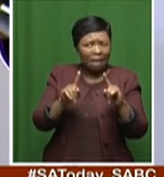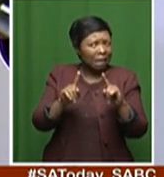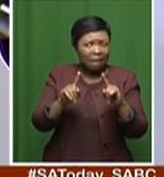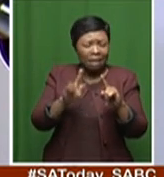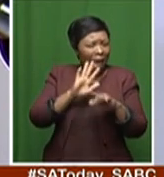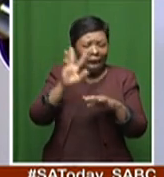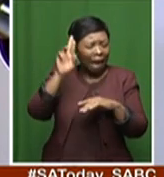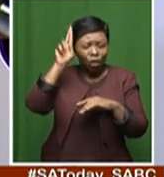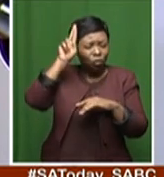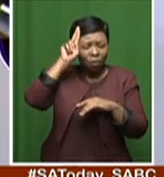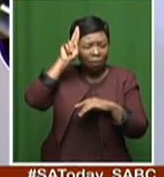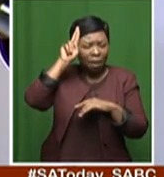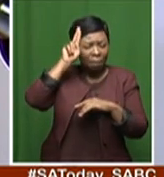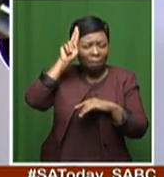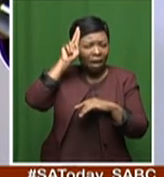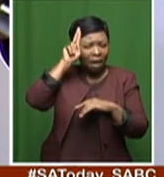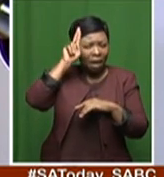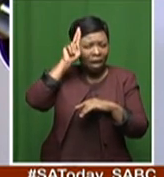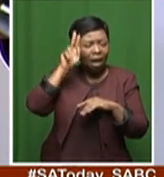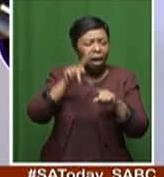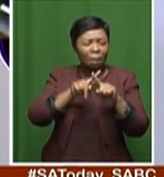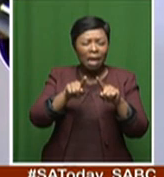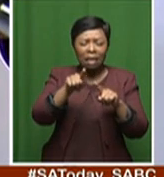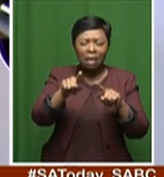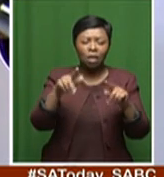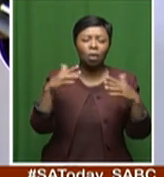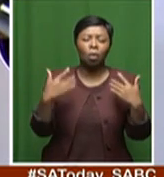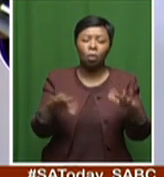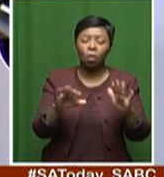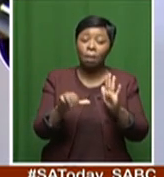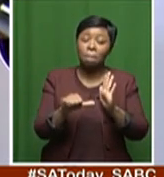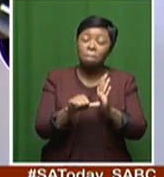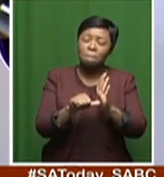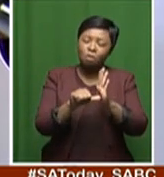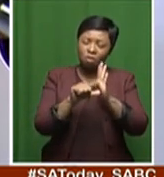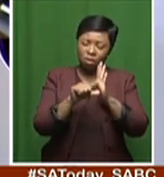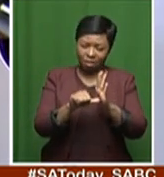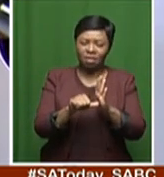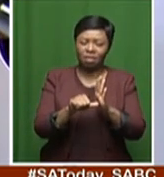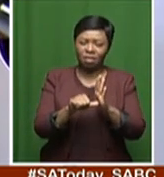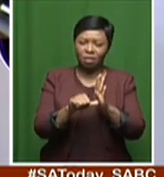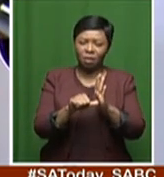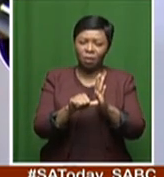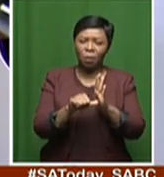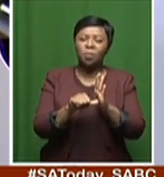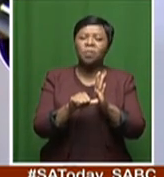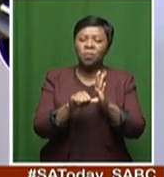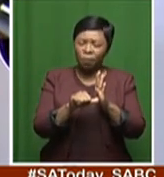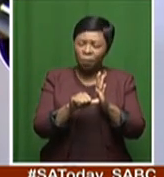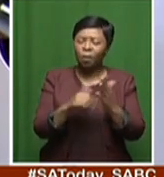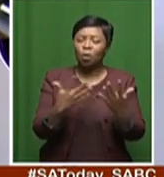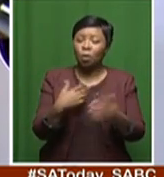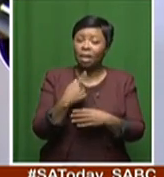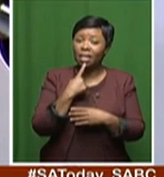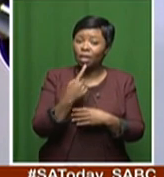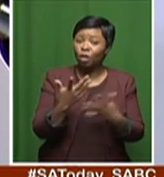remember. But I think it's very important. And I say that quite alive to the fact that